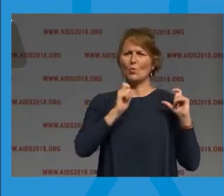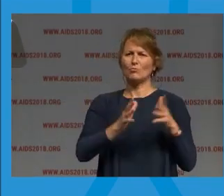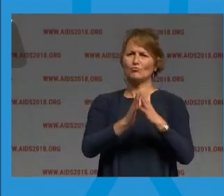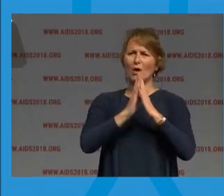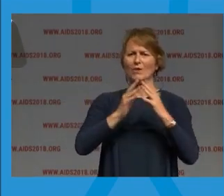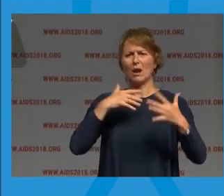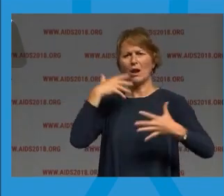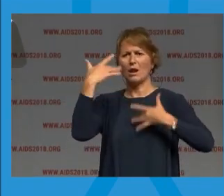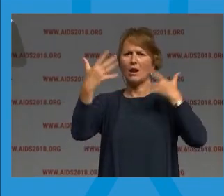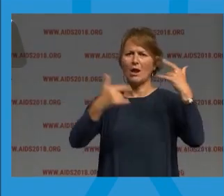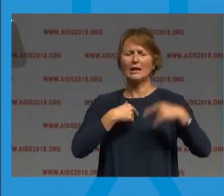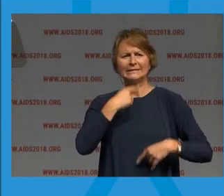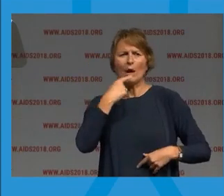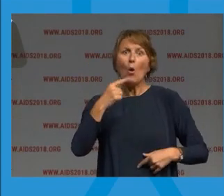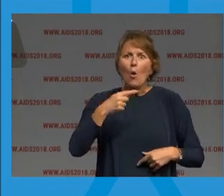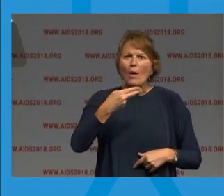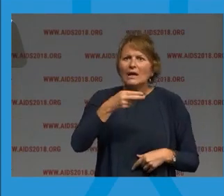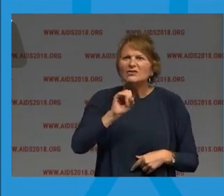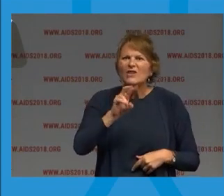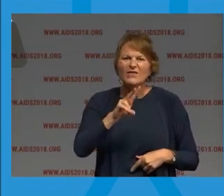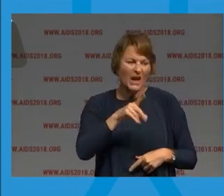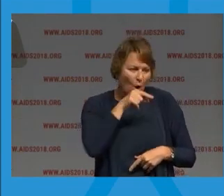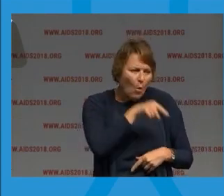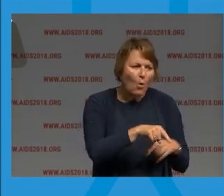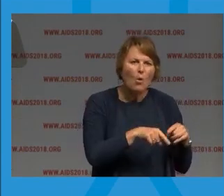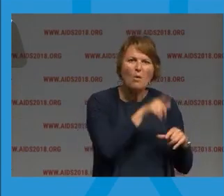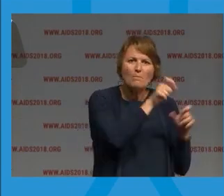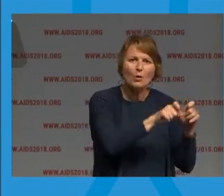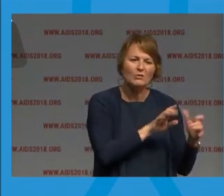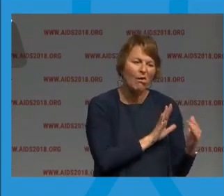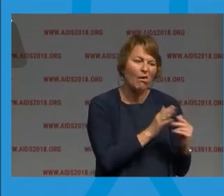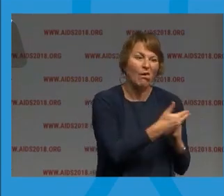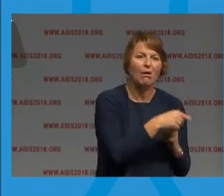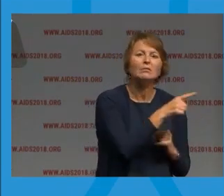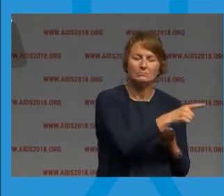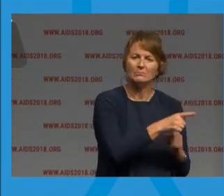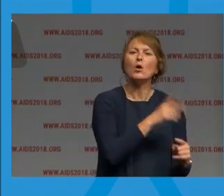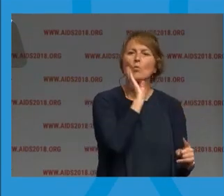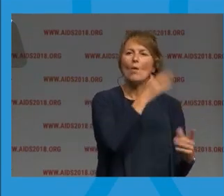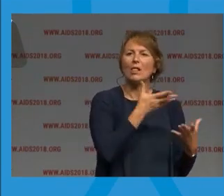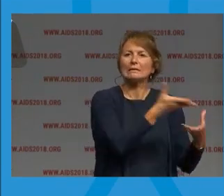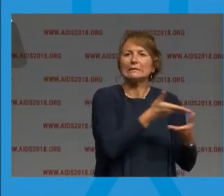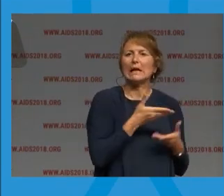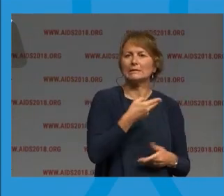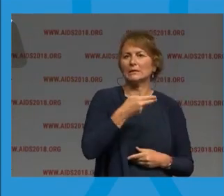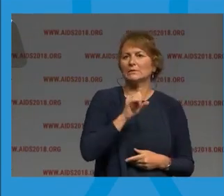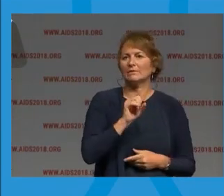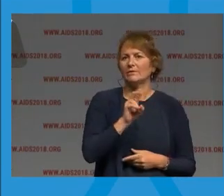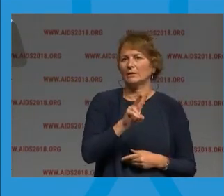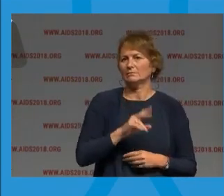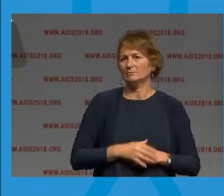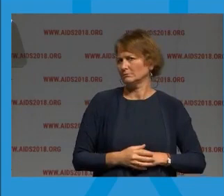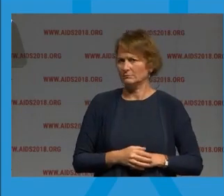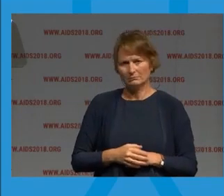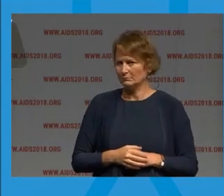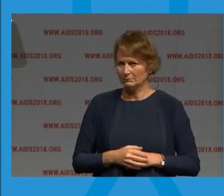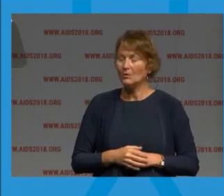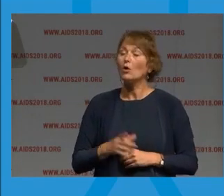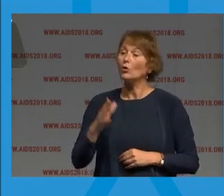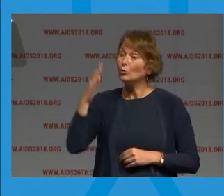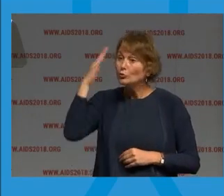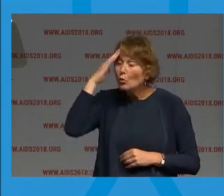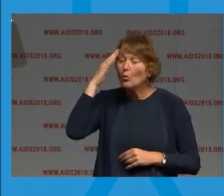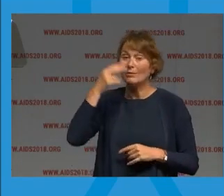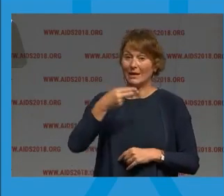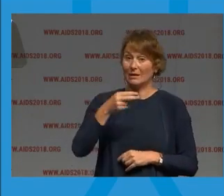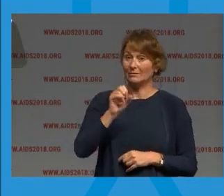suggested, God's punishment on promiscuity. We know it is linked